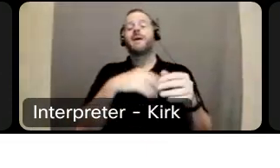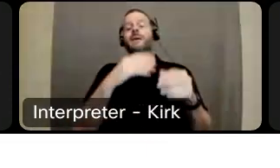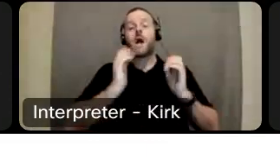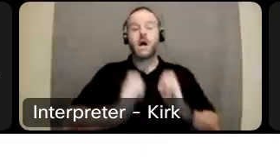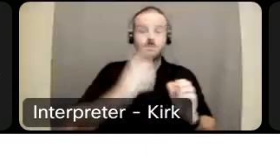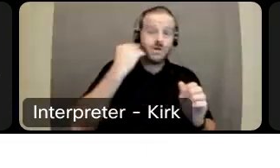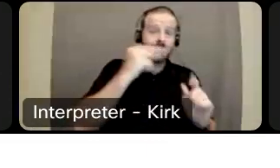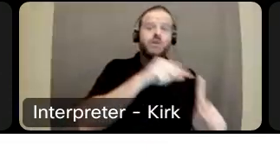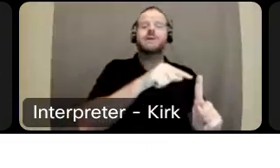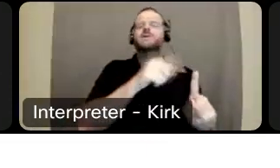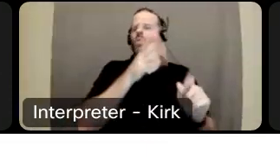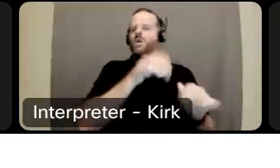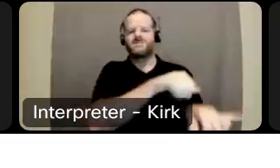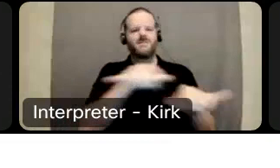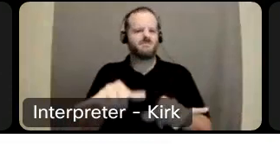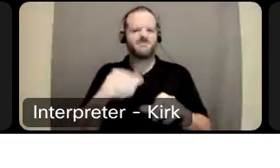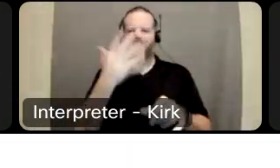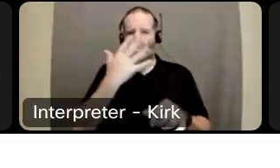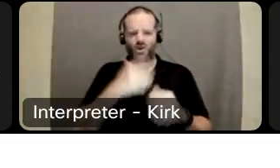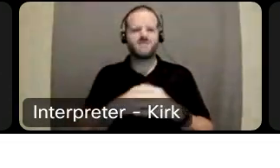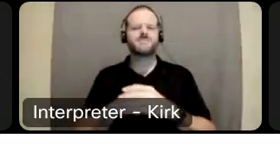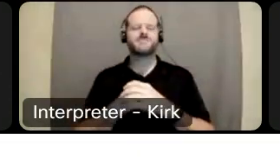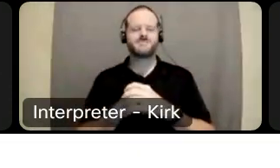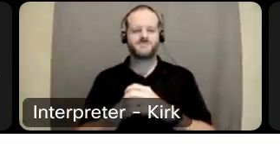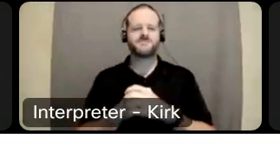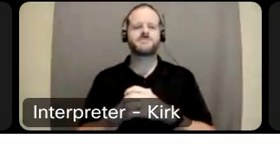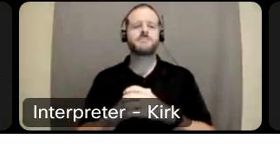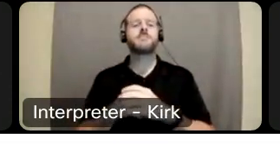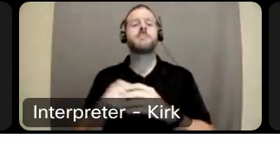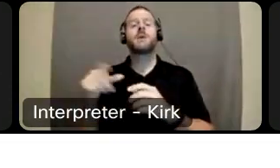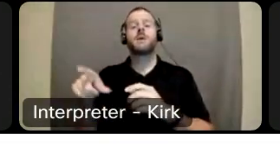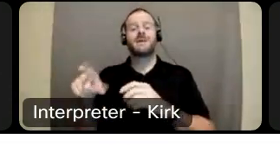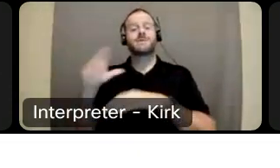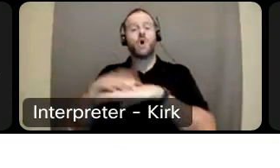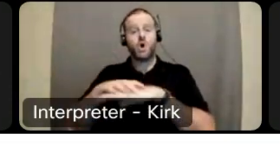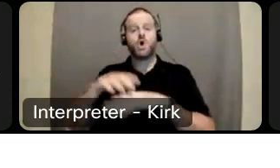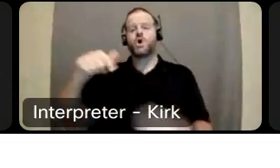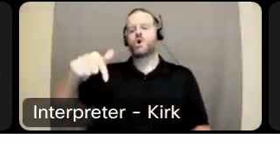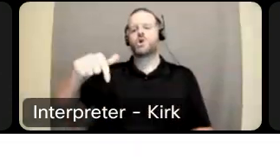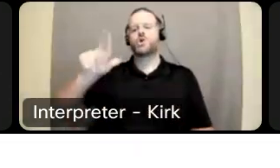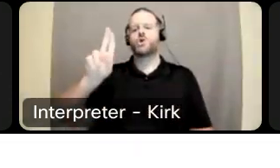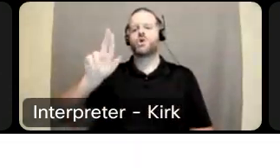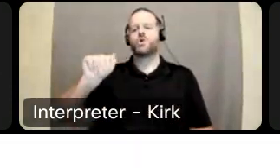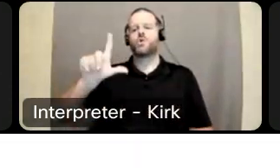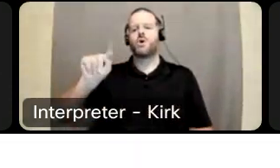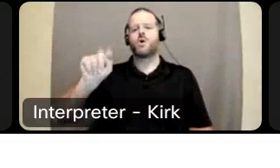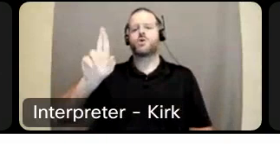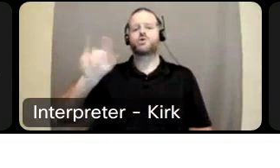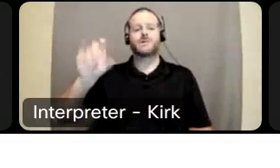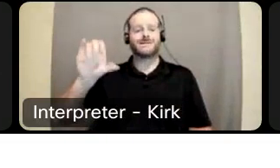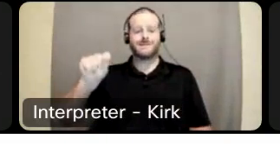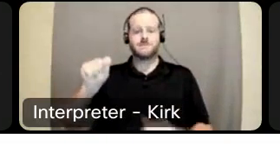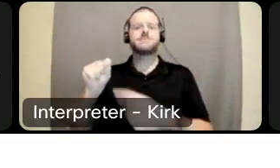follows that sort of look in an online survey. It's hosted online by Qualtrics, which is a really